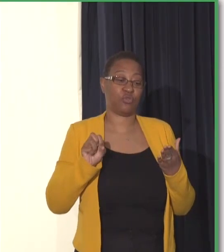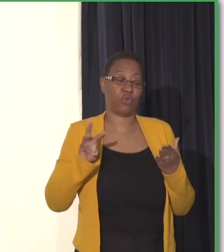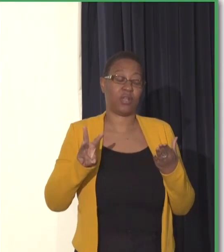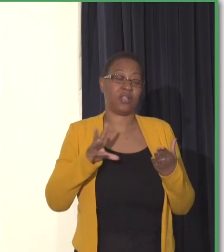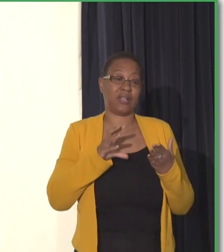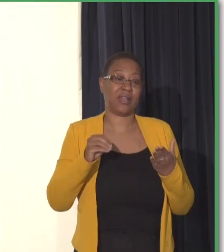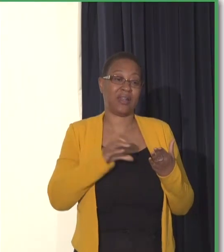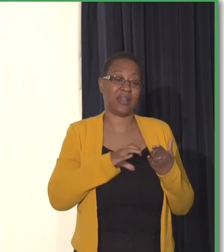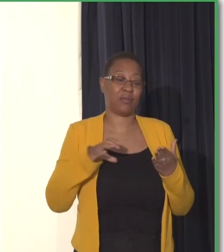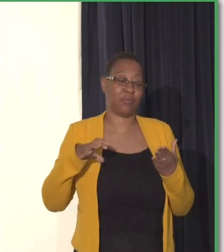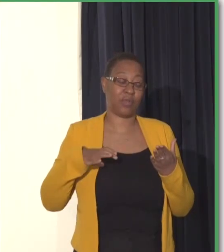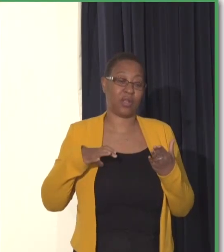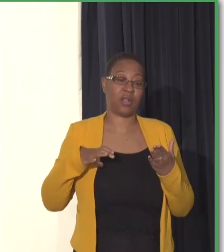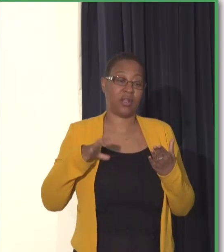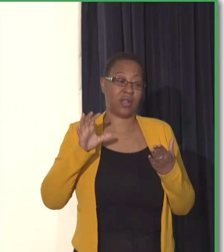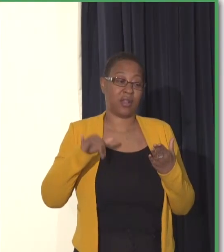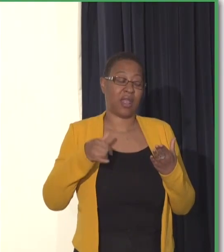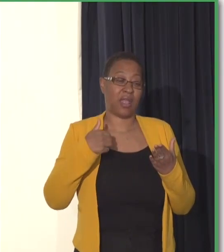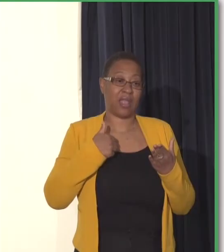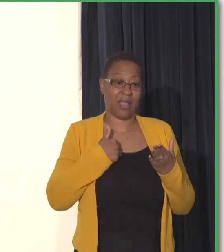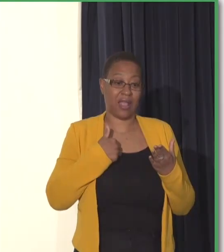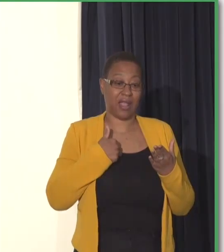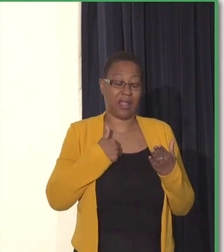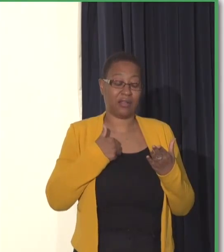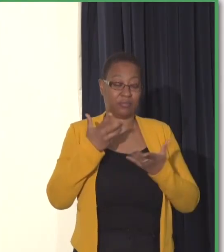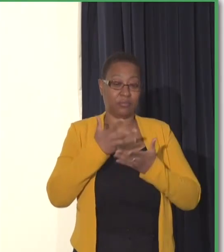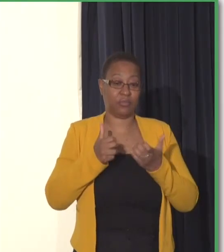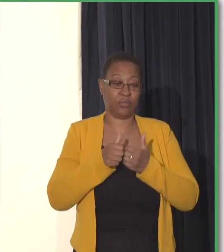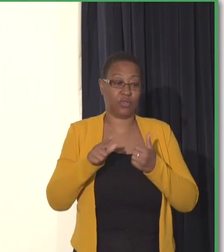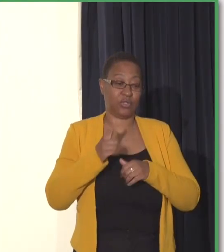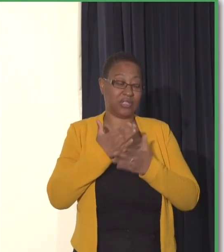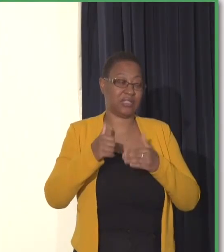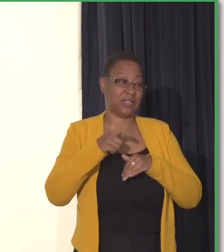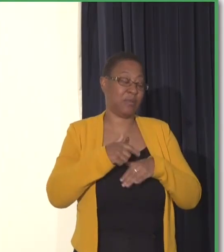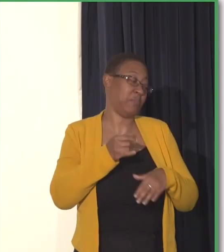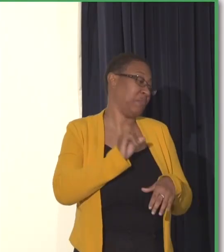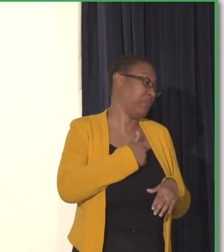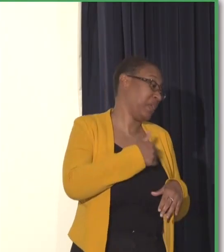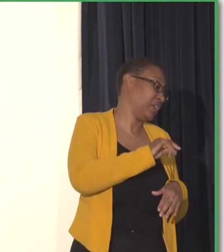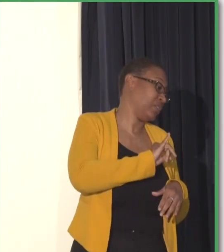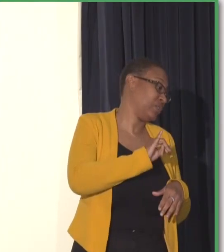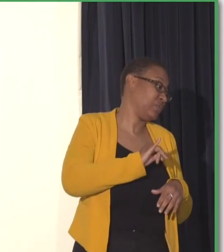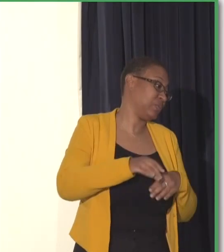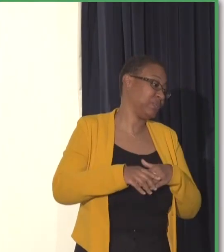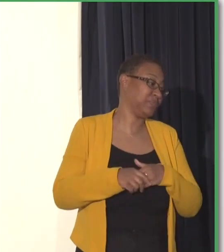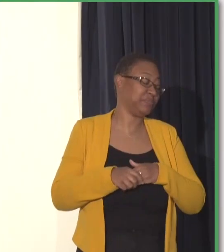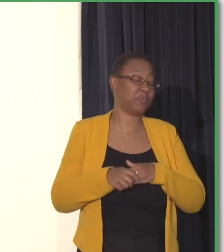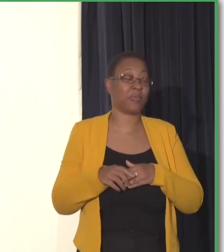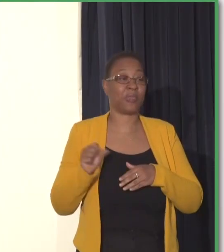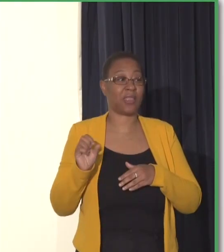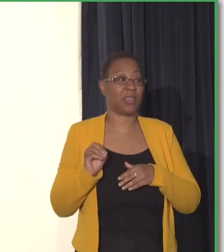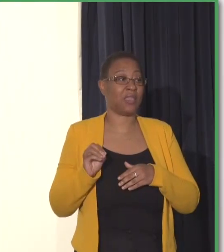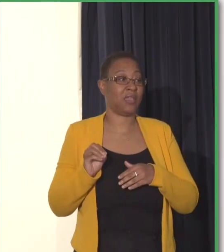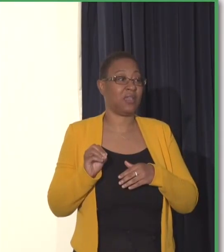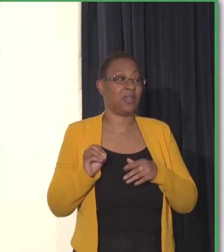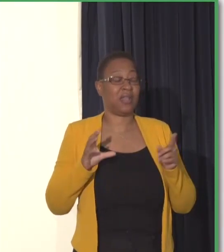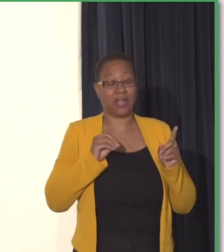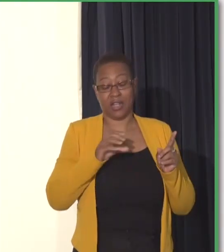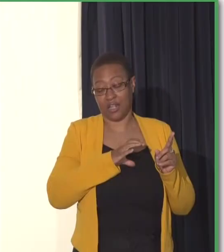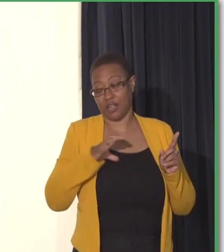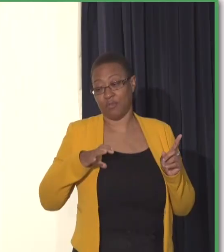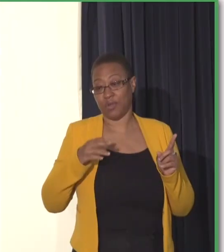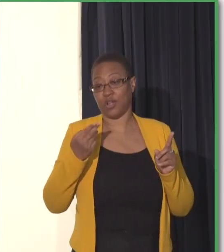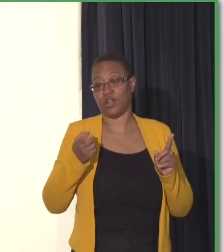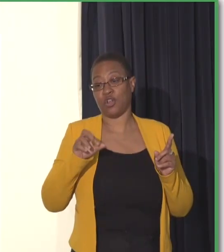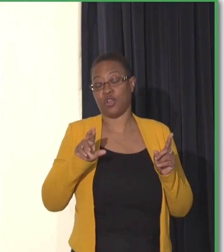the committee, which I happen to be hanging out with you sometime too. Me too. As well. And so, Commissioner Hernandez. And